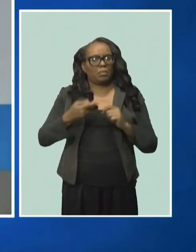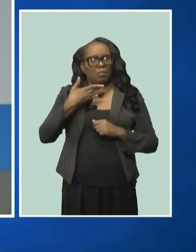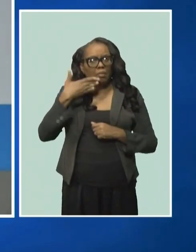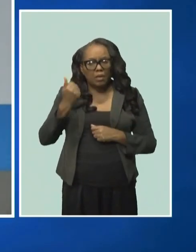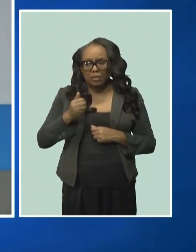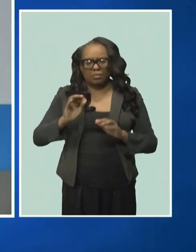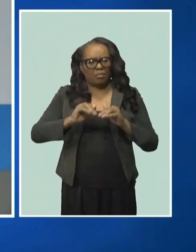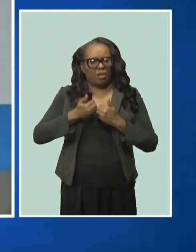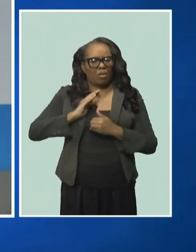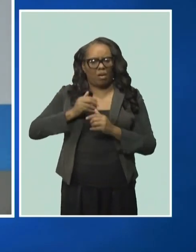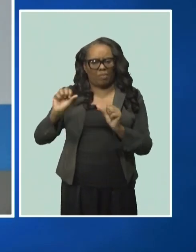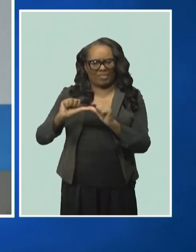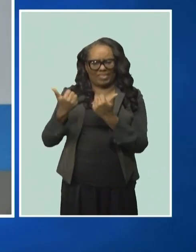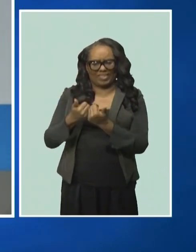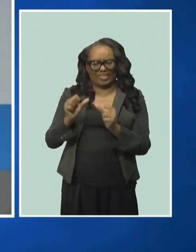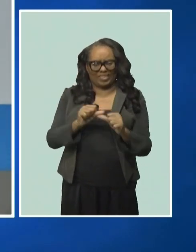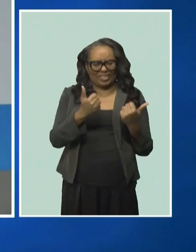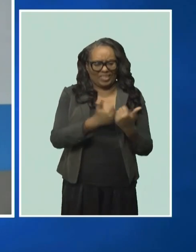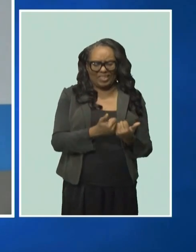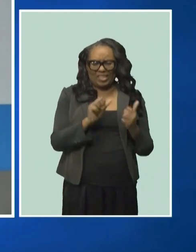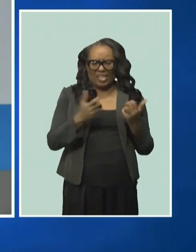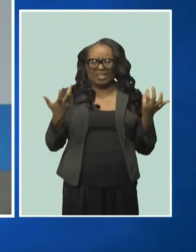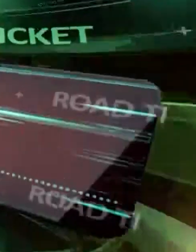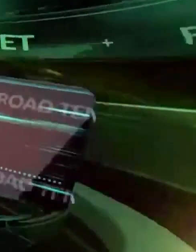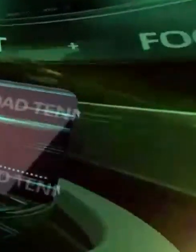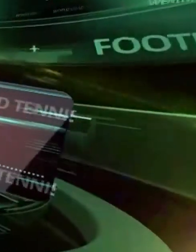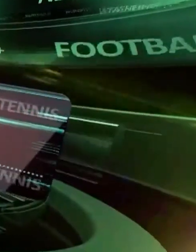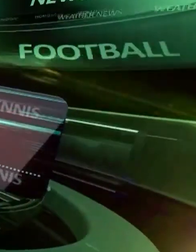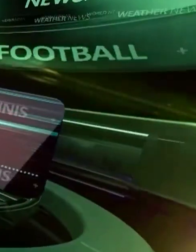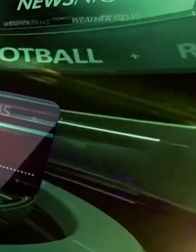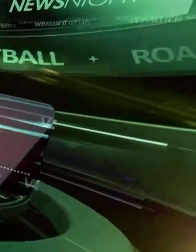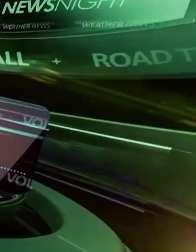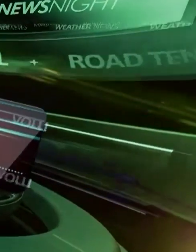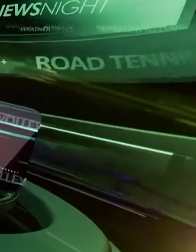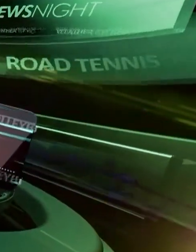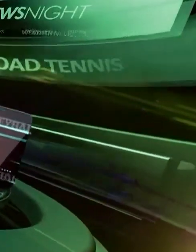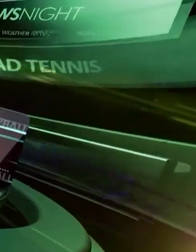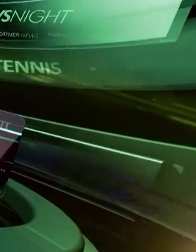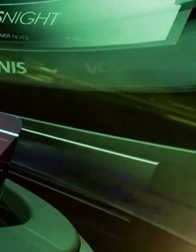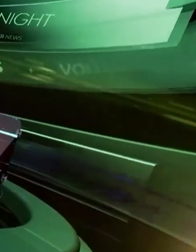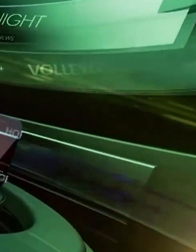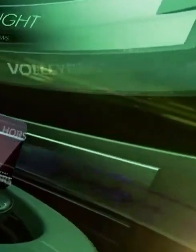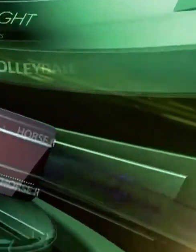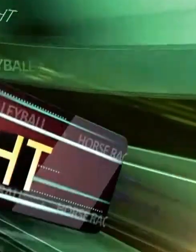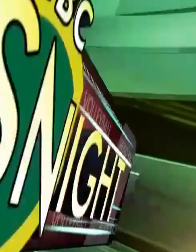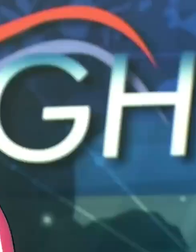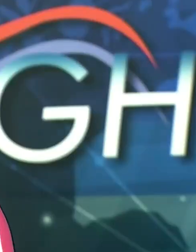our agencies are best to be streamlined to be able to do it.